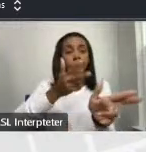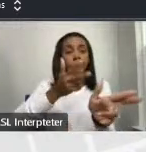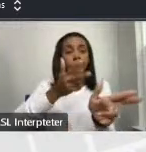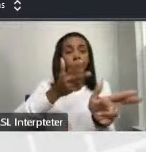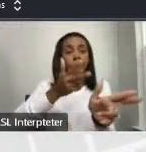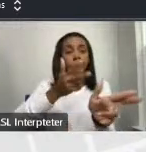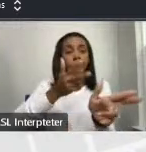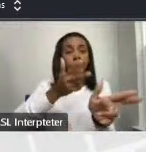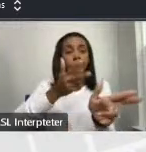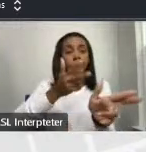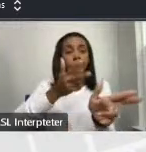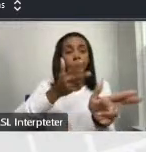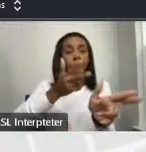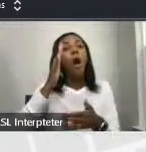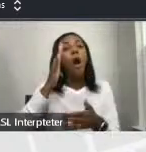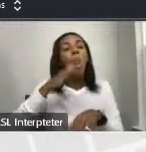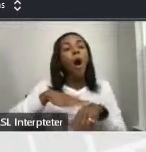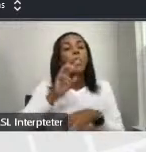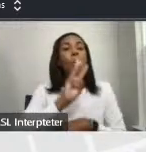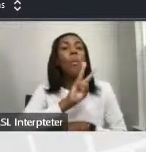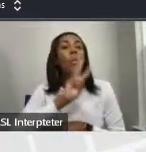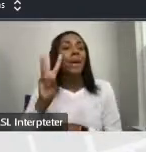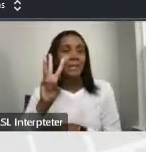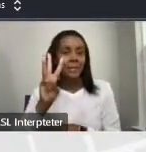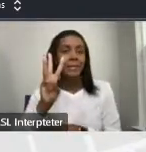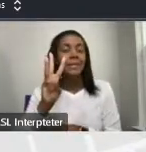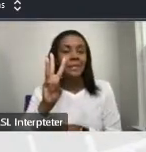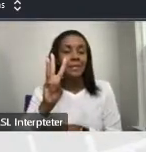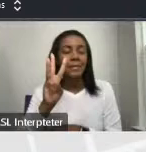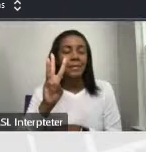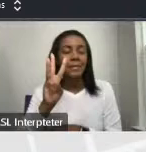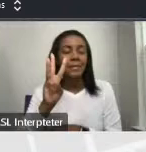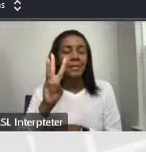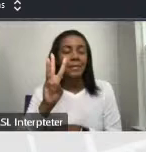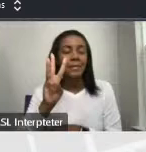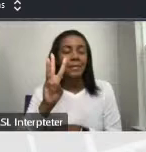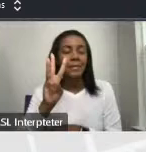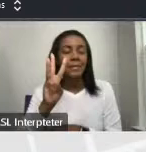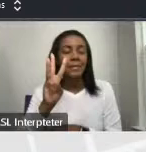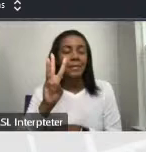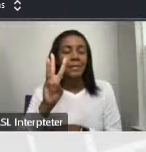of Riverside Drive, the park side of Riverside Drive.